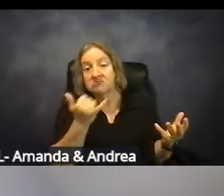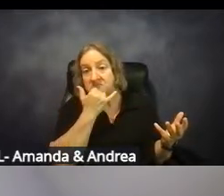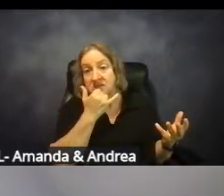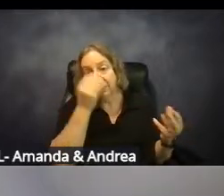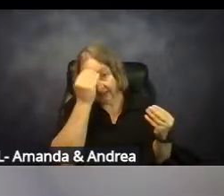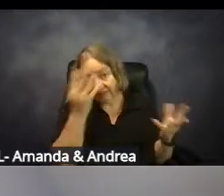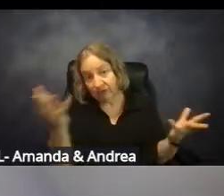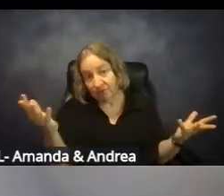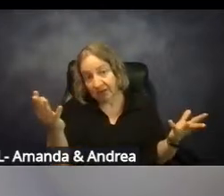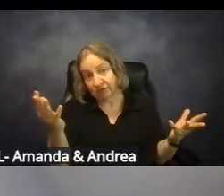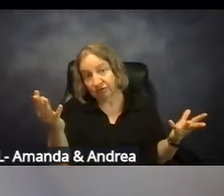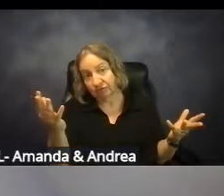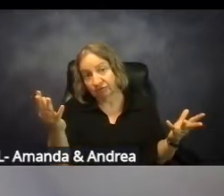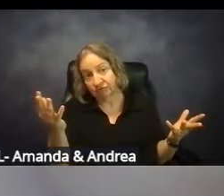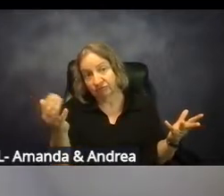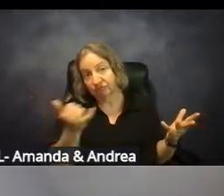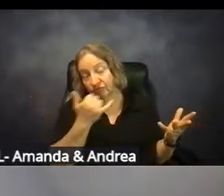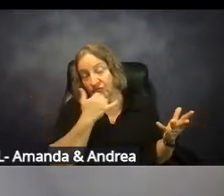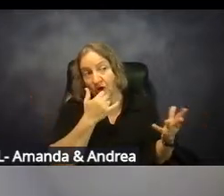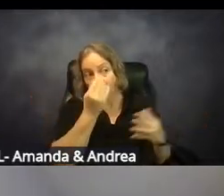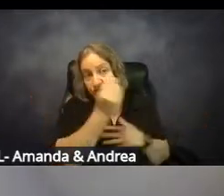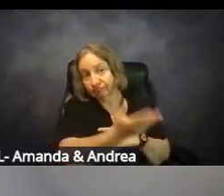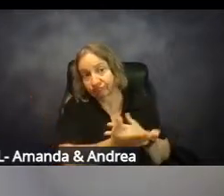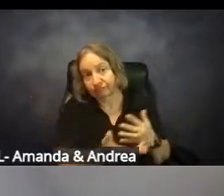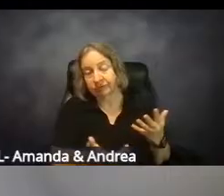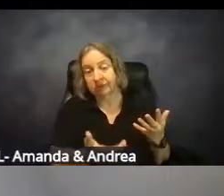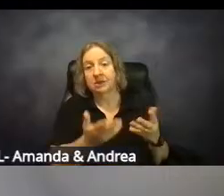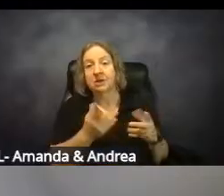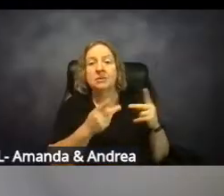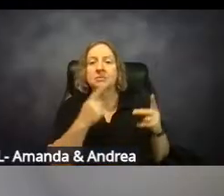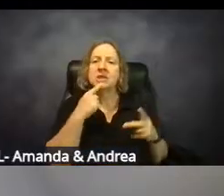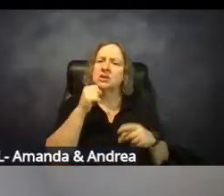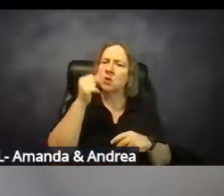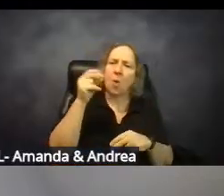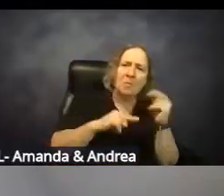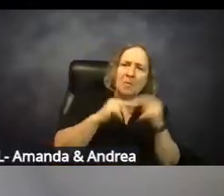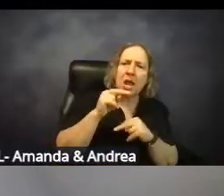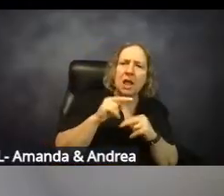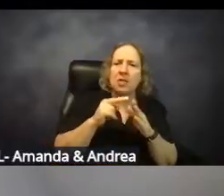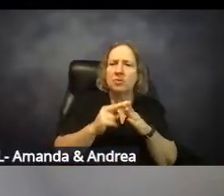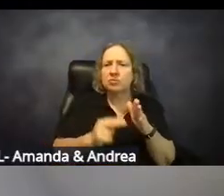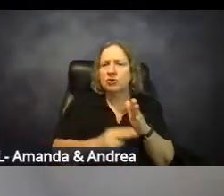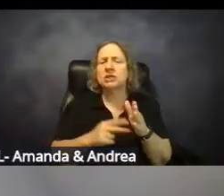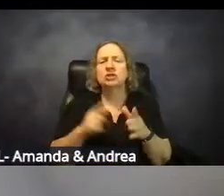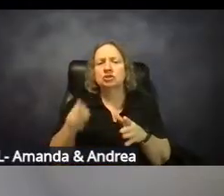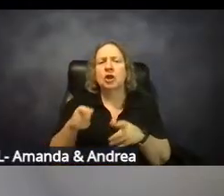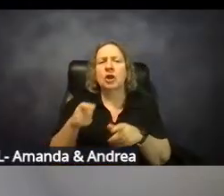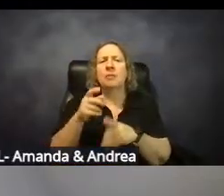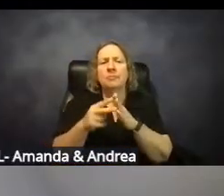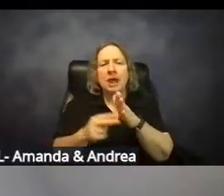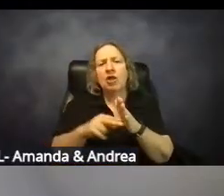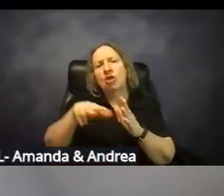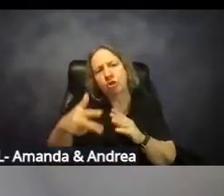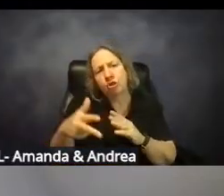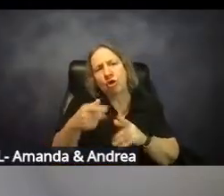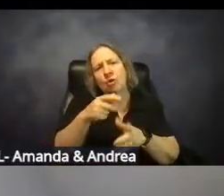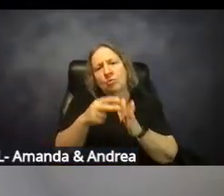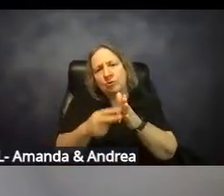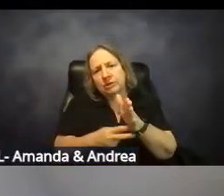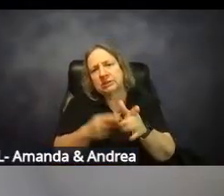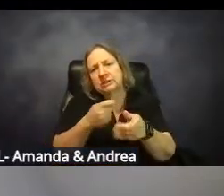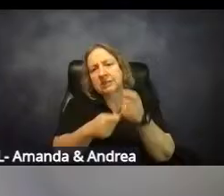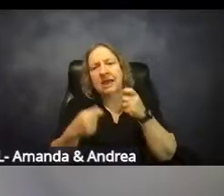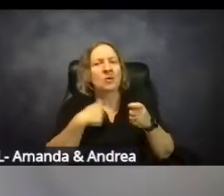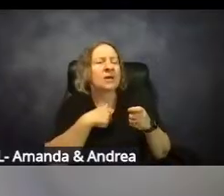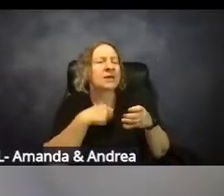misinformation that is out there. Folks saying, well, don't build this bridge, build a third bridge. And we've been telling